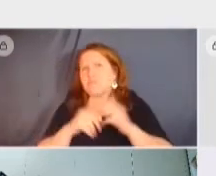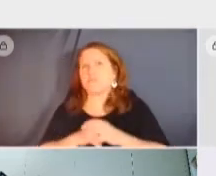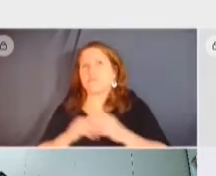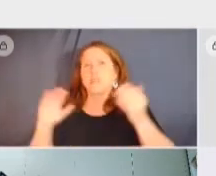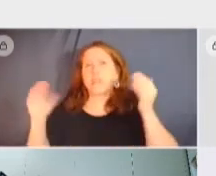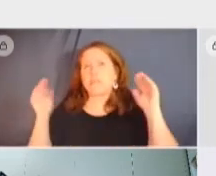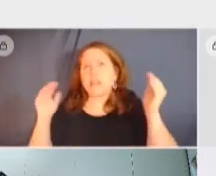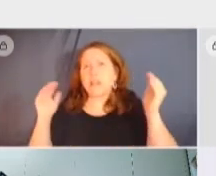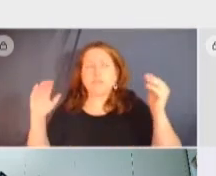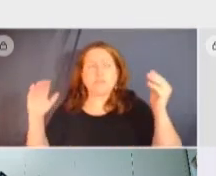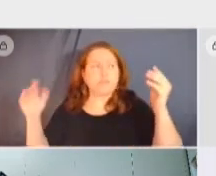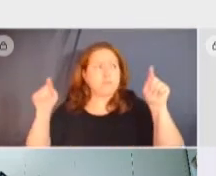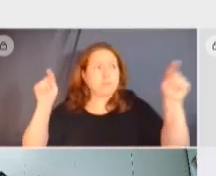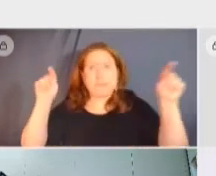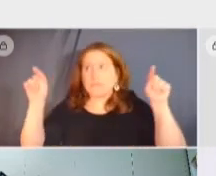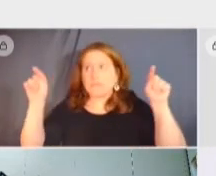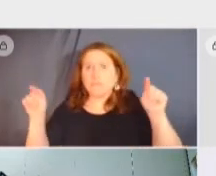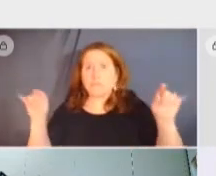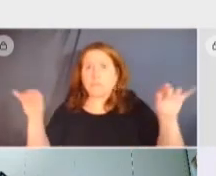Is there training?